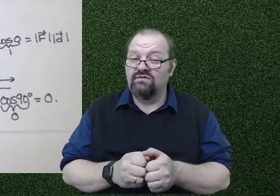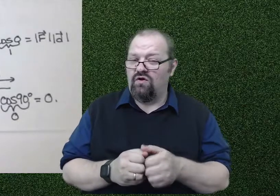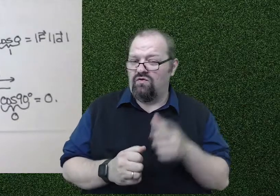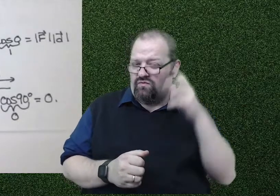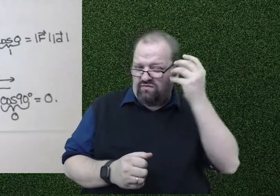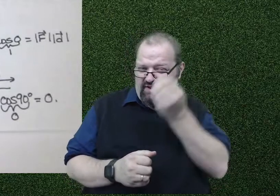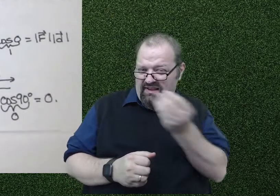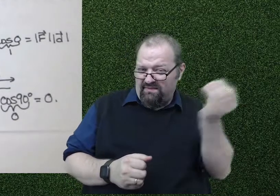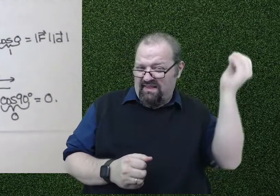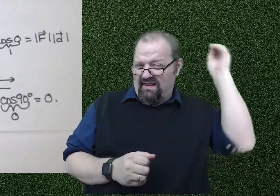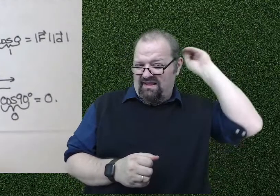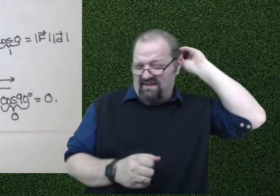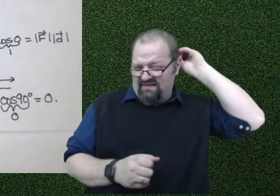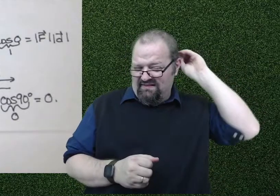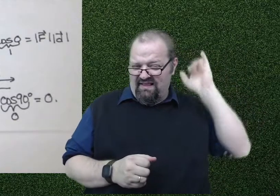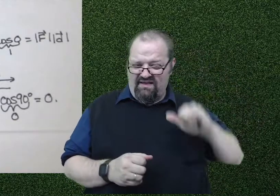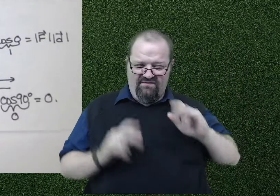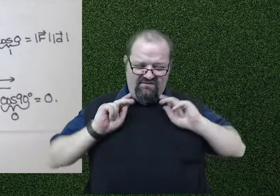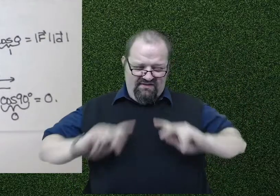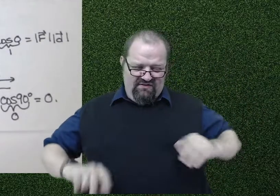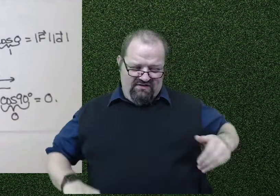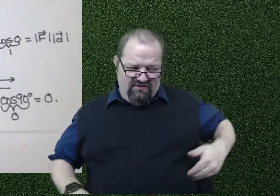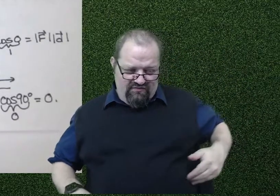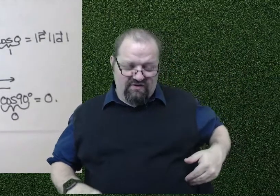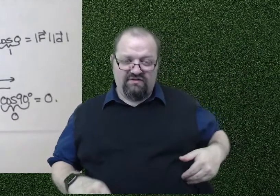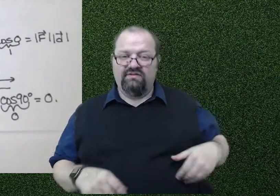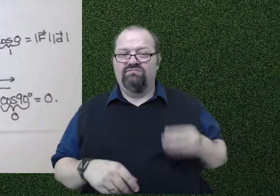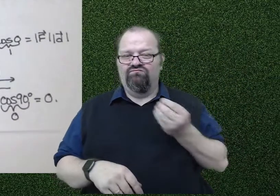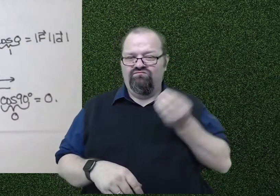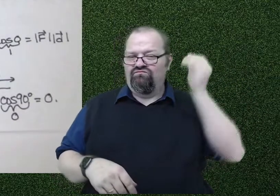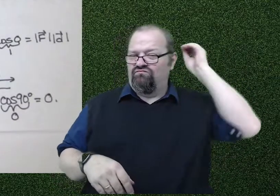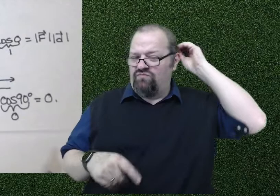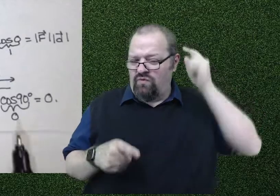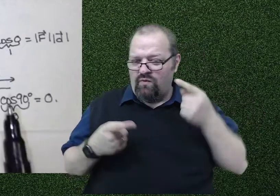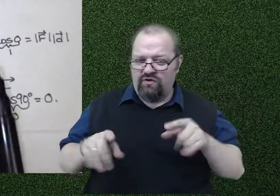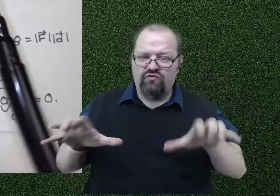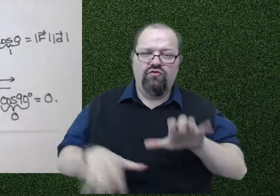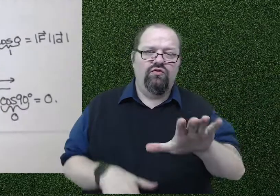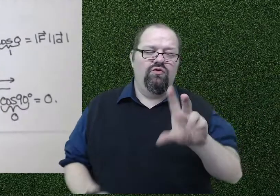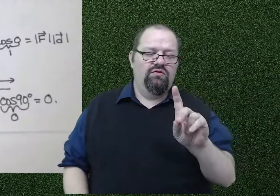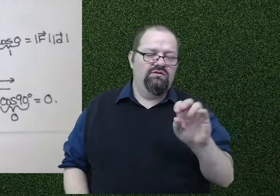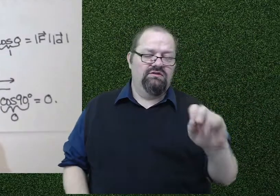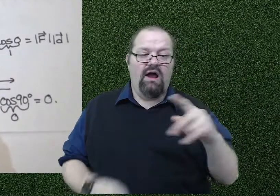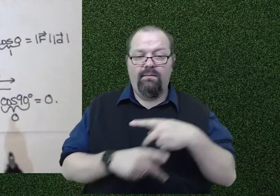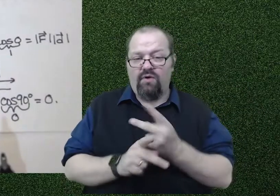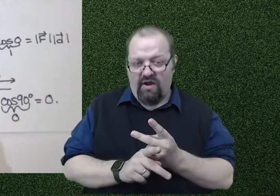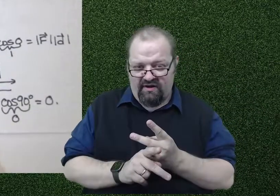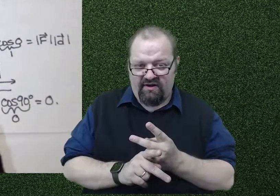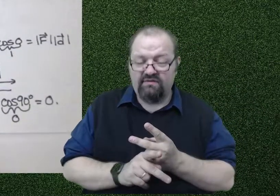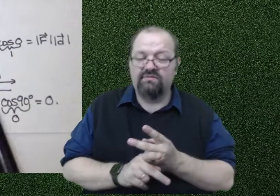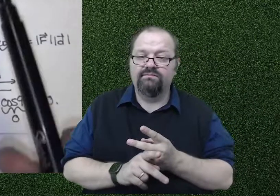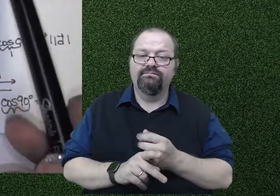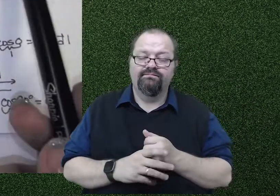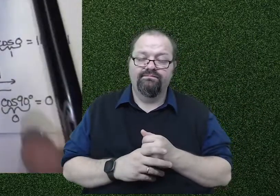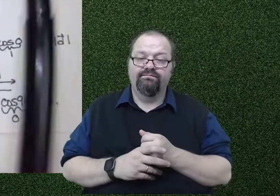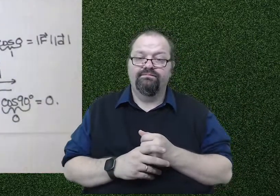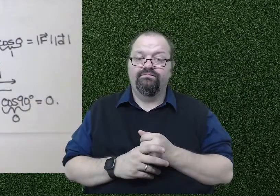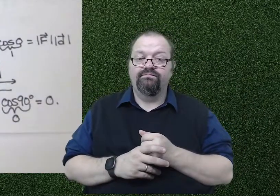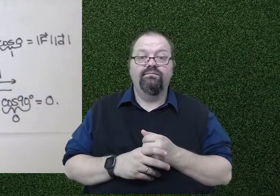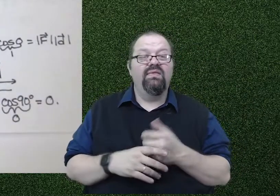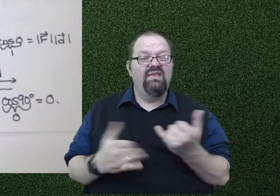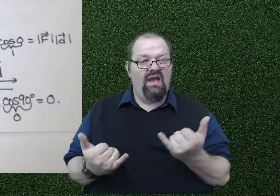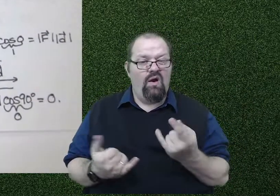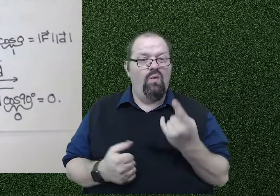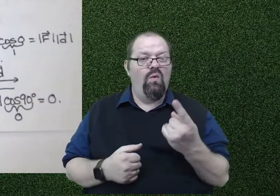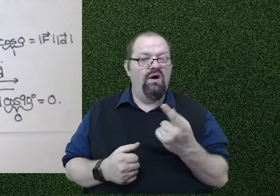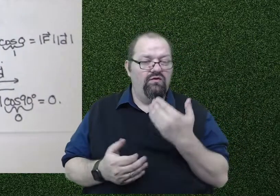in mind. Keep this physical intuition in mind as you do your dot product problems. Now let's just do one concrete example.